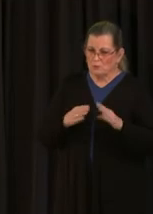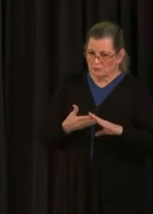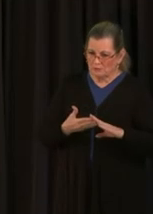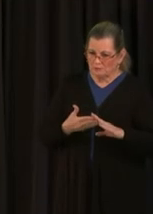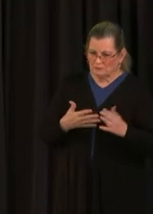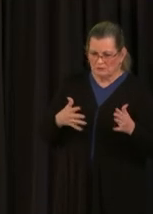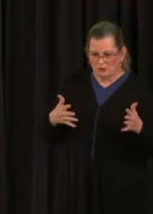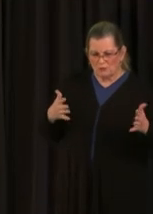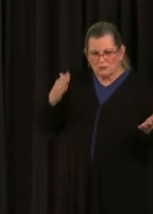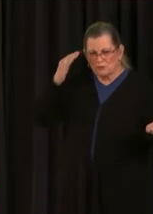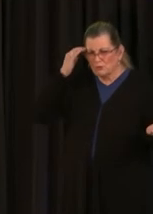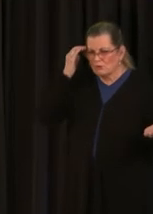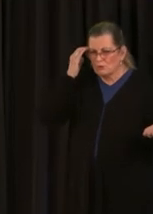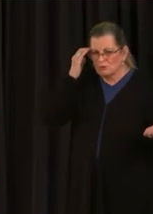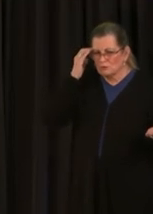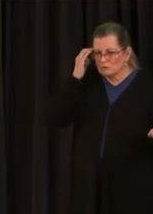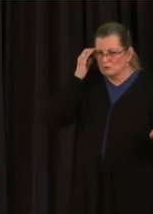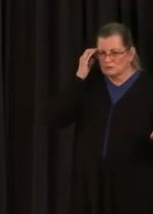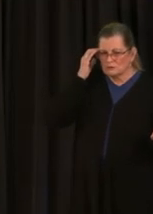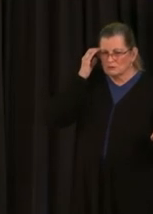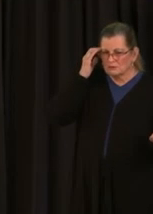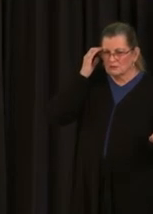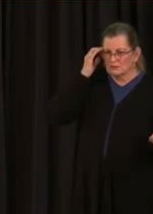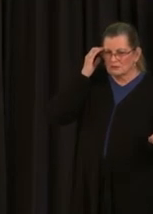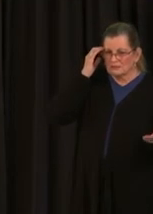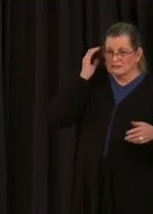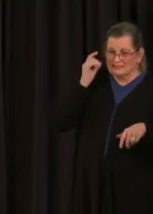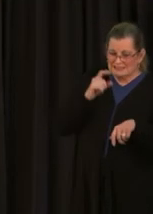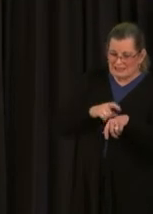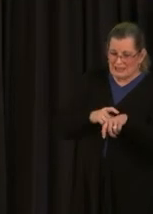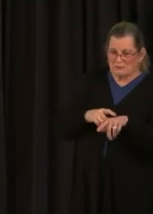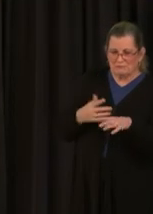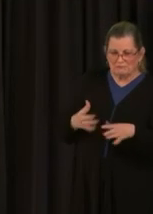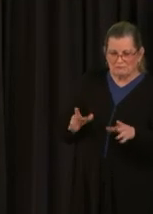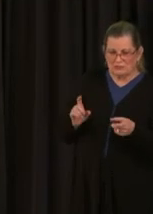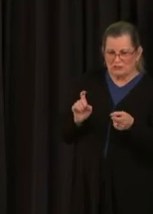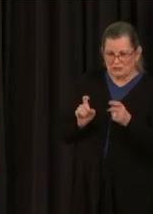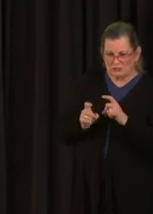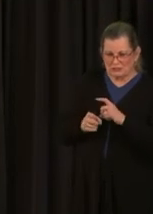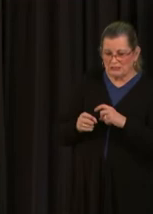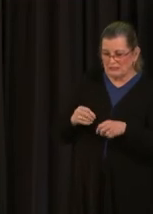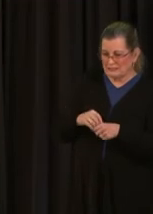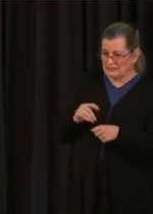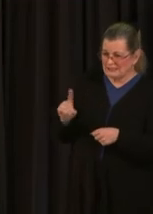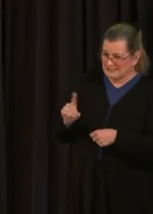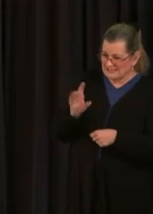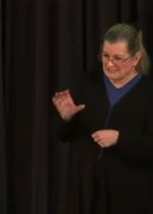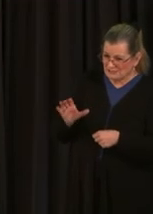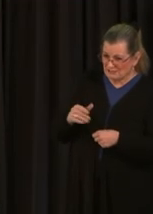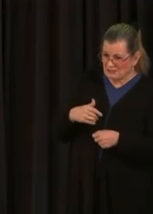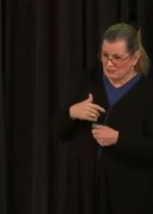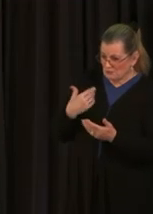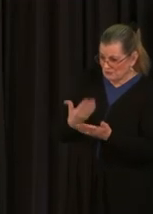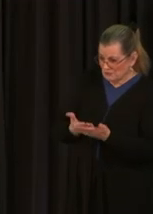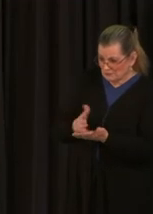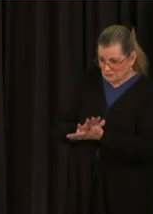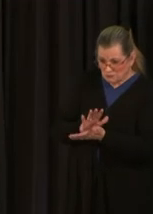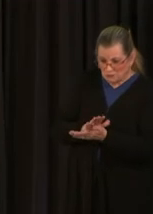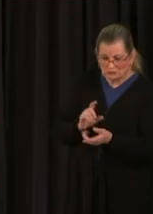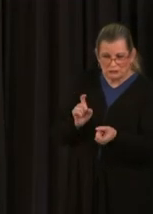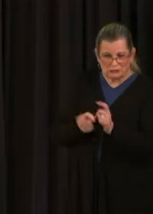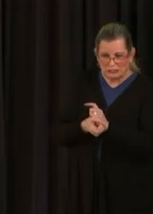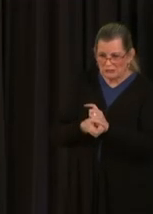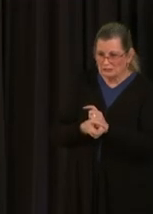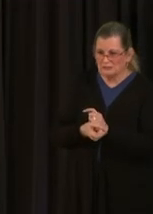engage caring community members to be present along student safe passage routes. Currently, we've worked to